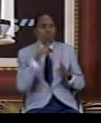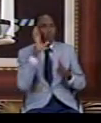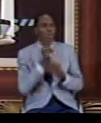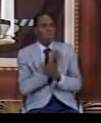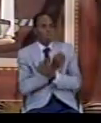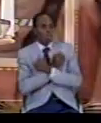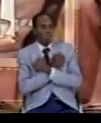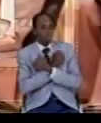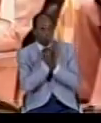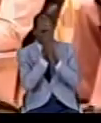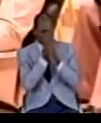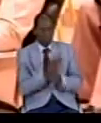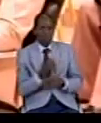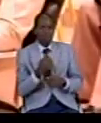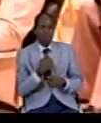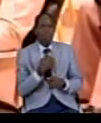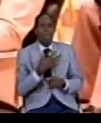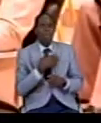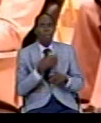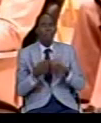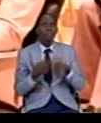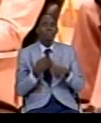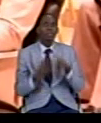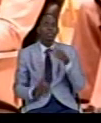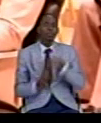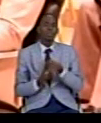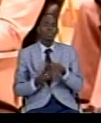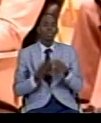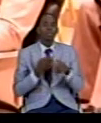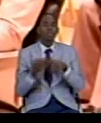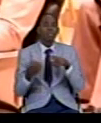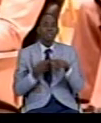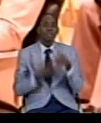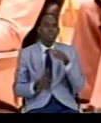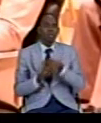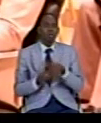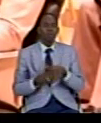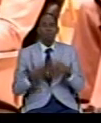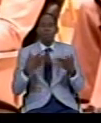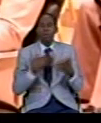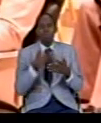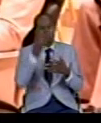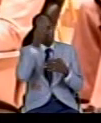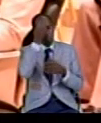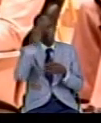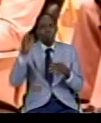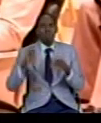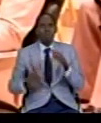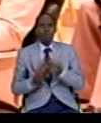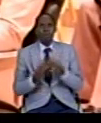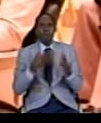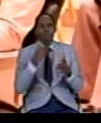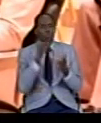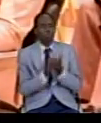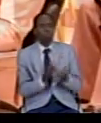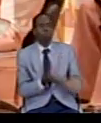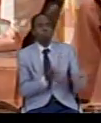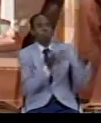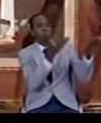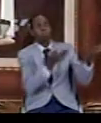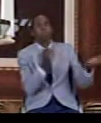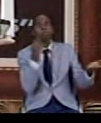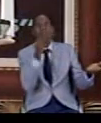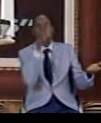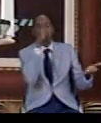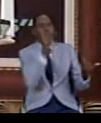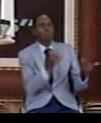honor me. And persecution comes. And disagreement comes. And you see, he's gone to join religion.